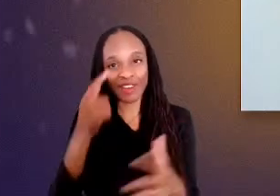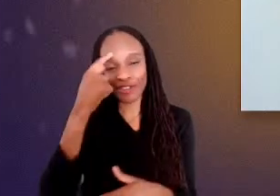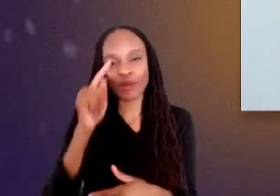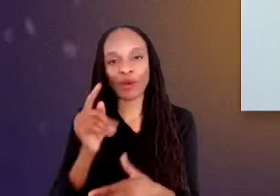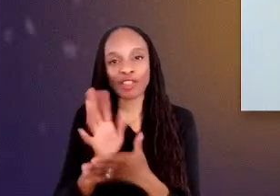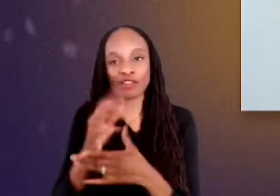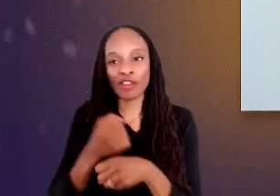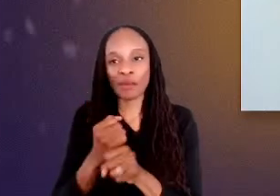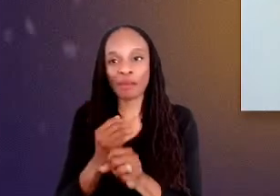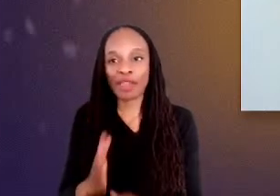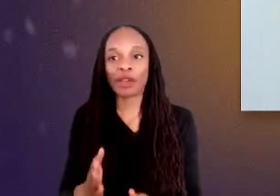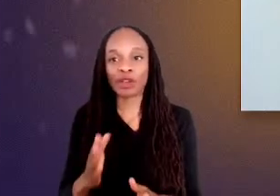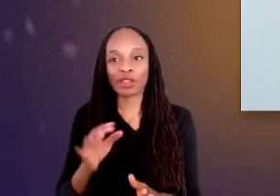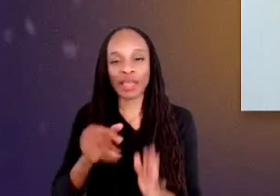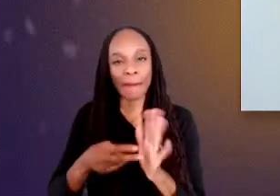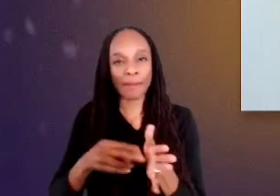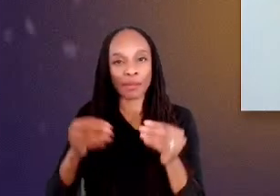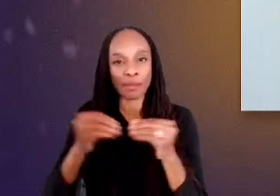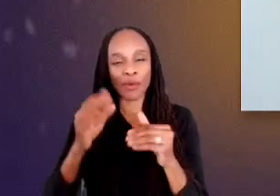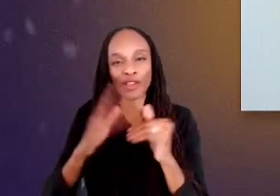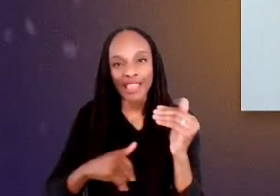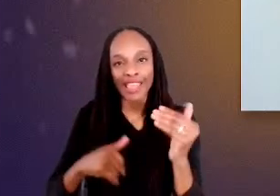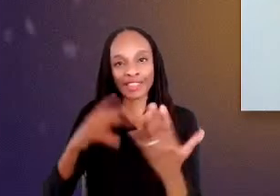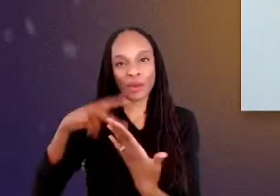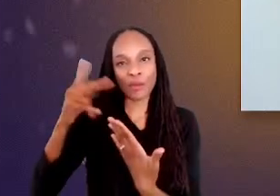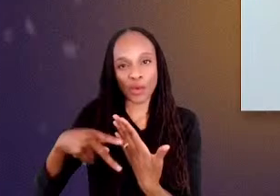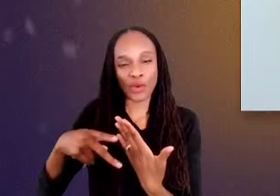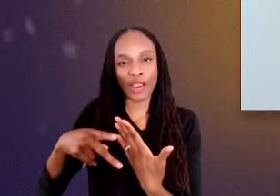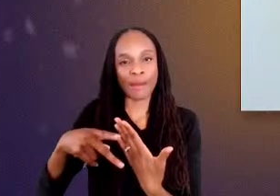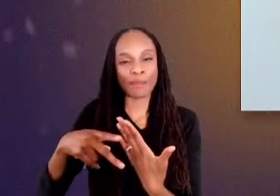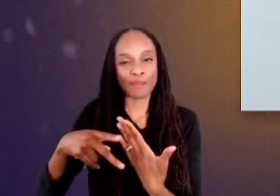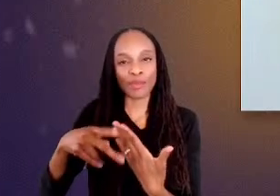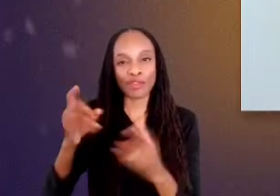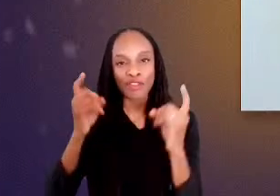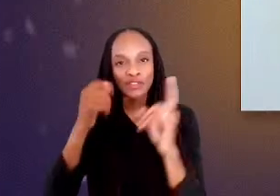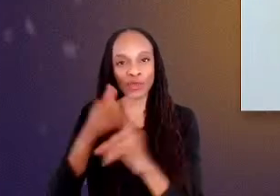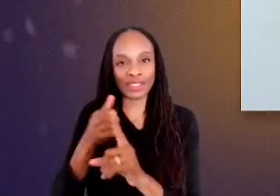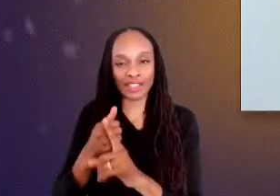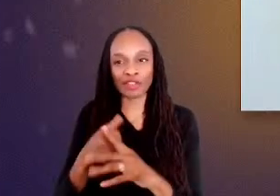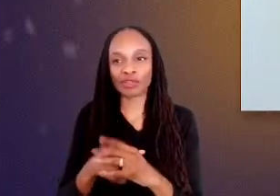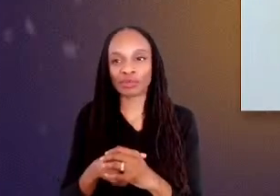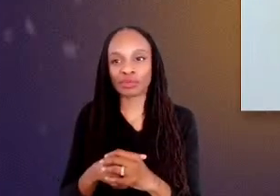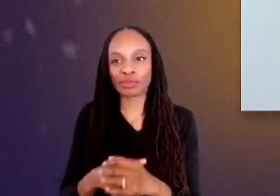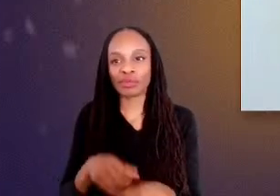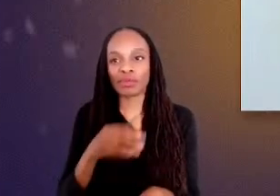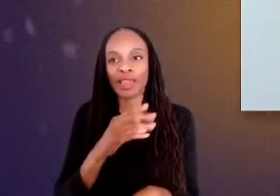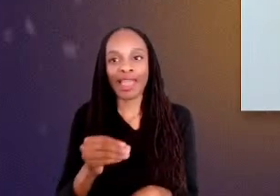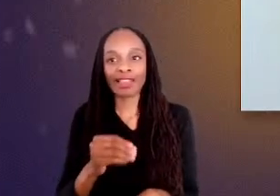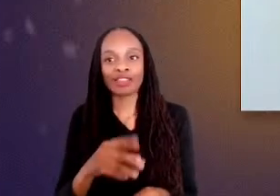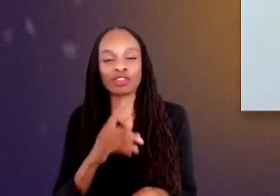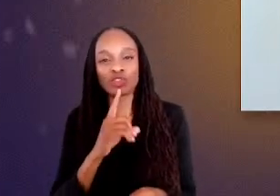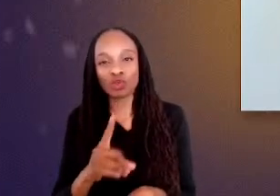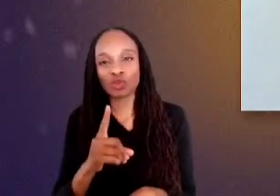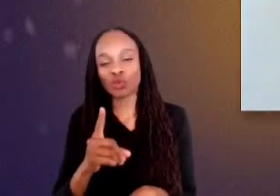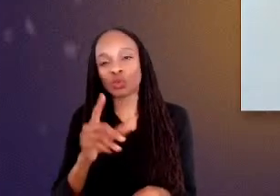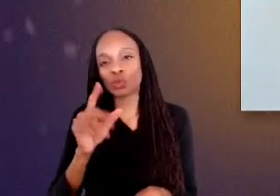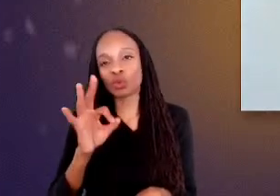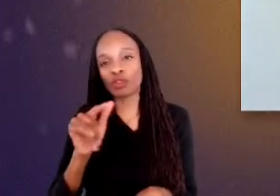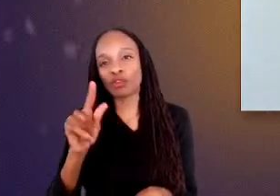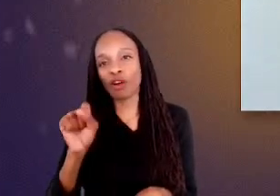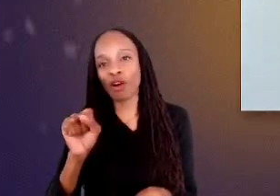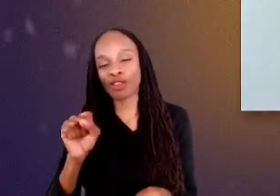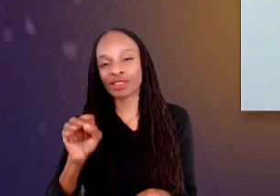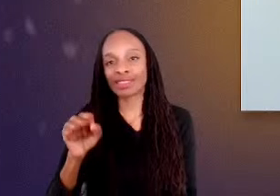about necessarily the programming of the festival itself. And then True False and Camden are two like